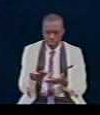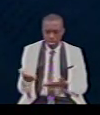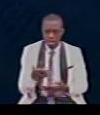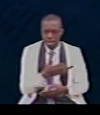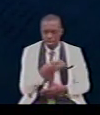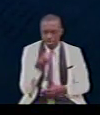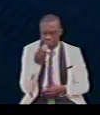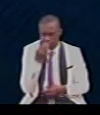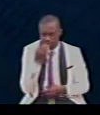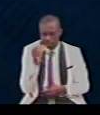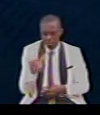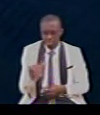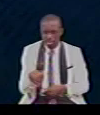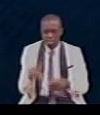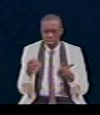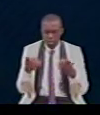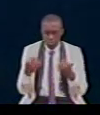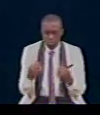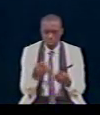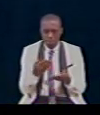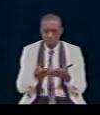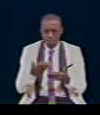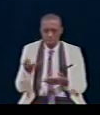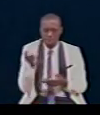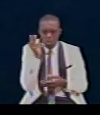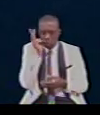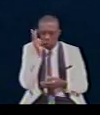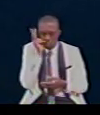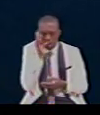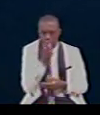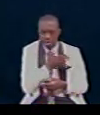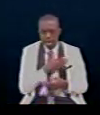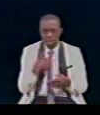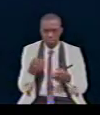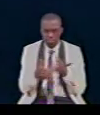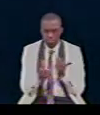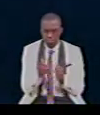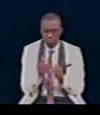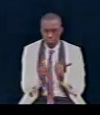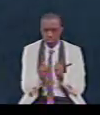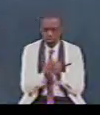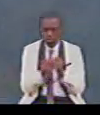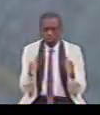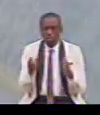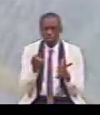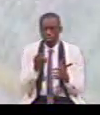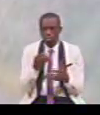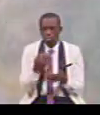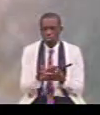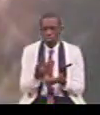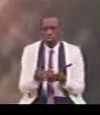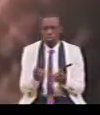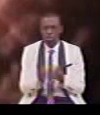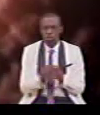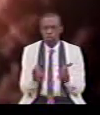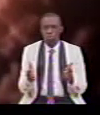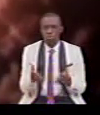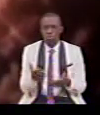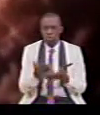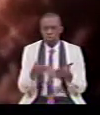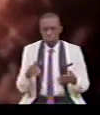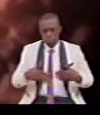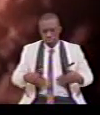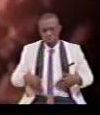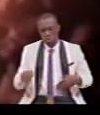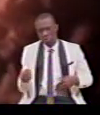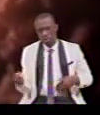eat ye, come buy wine and milk without money, without price." Somebody else has paid for